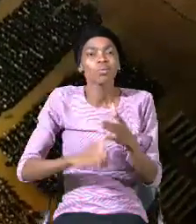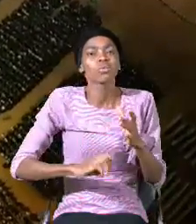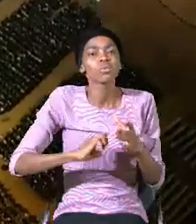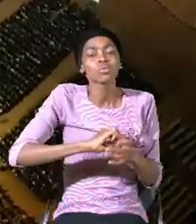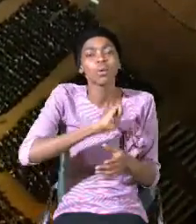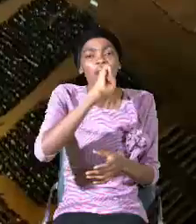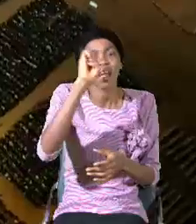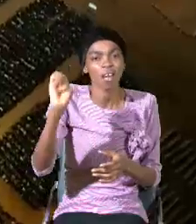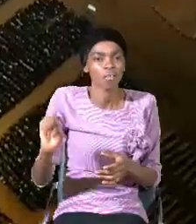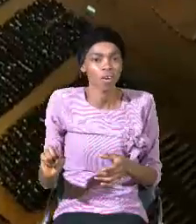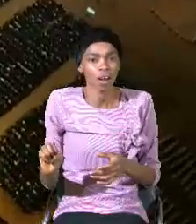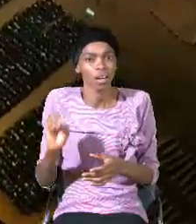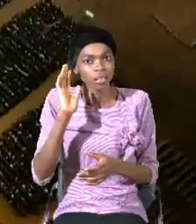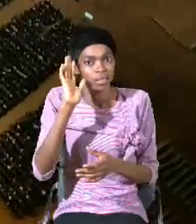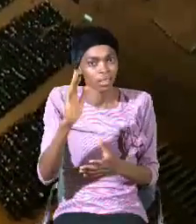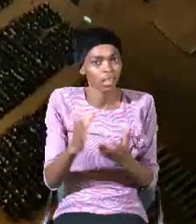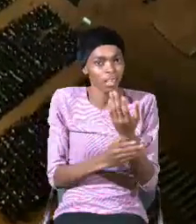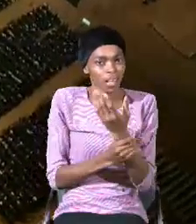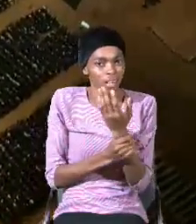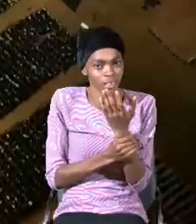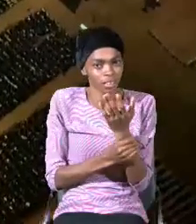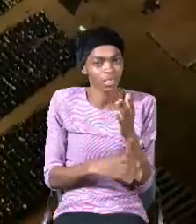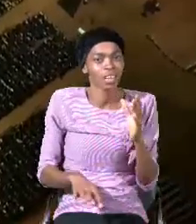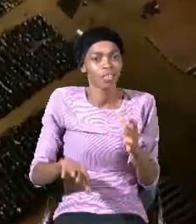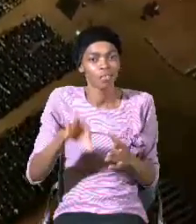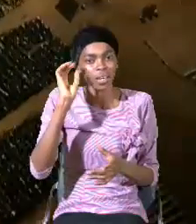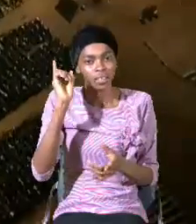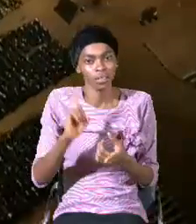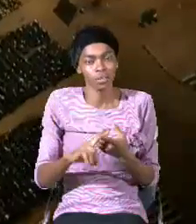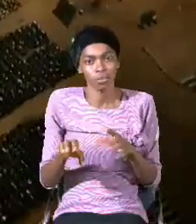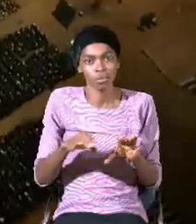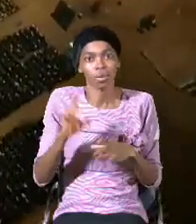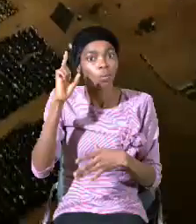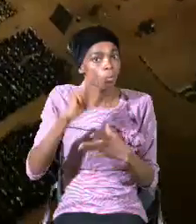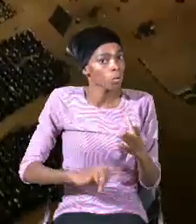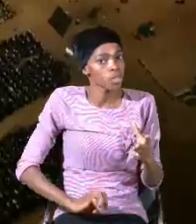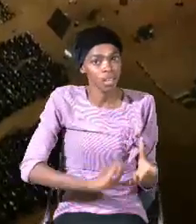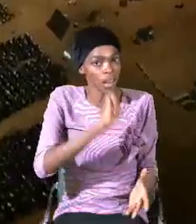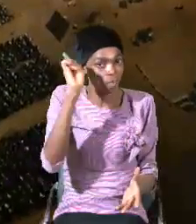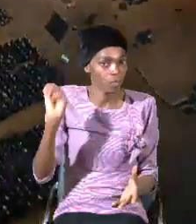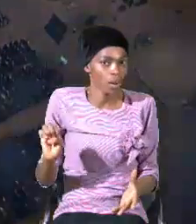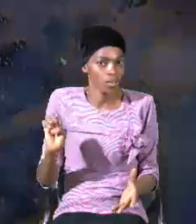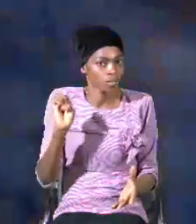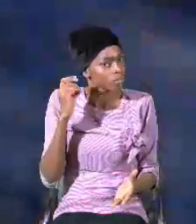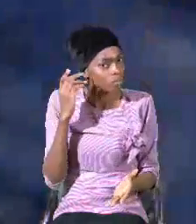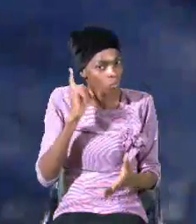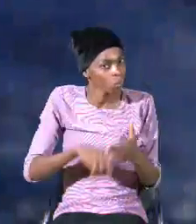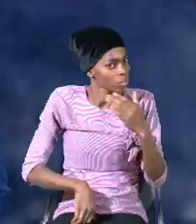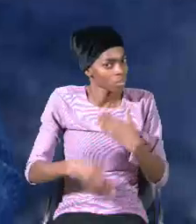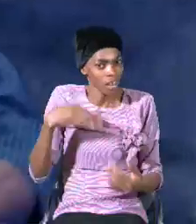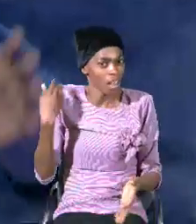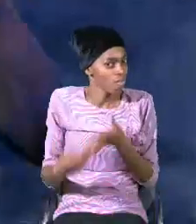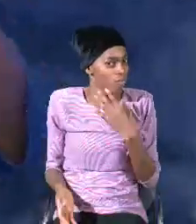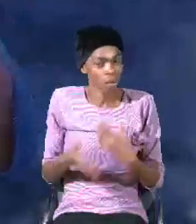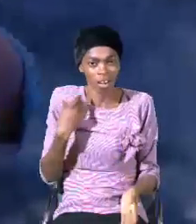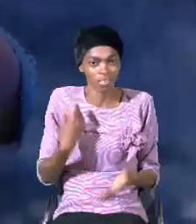whatsoever thy hand findeth to do, whatsoever, am I writing an